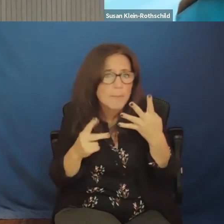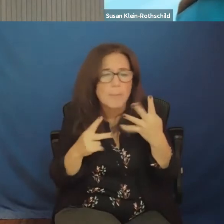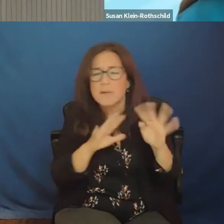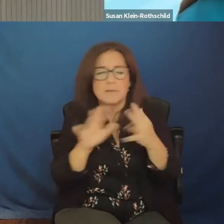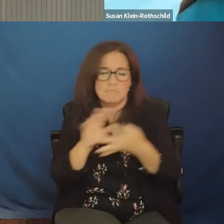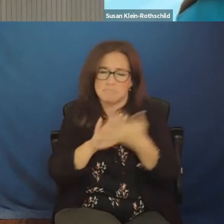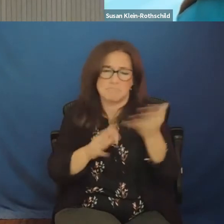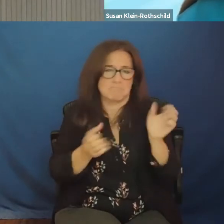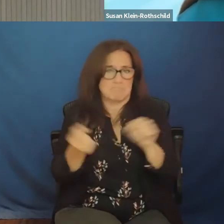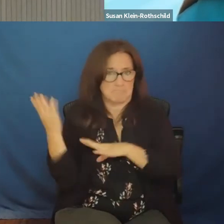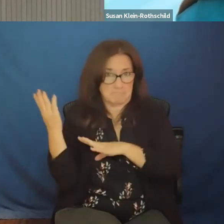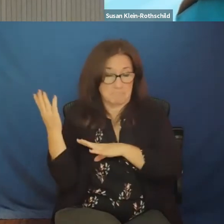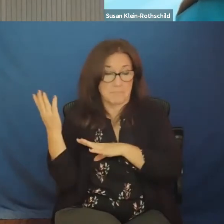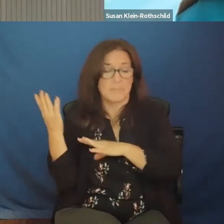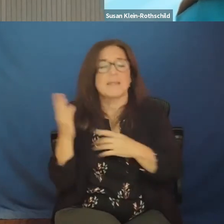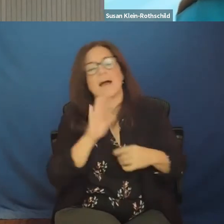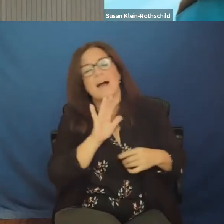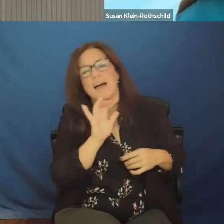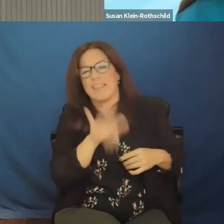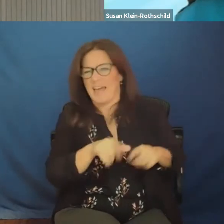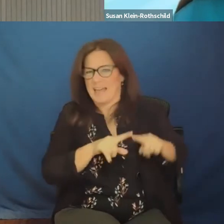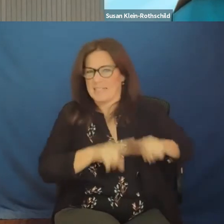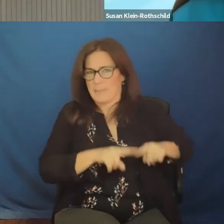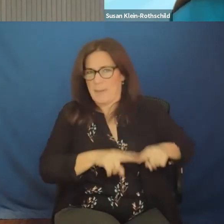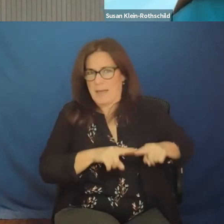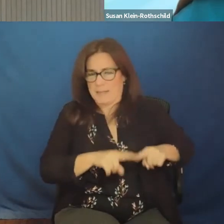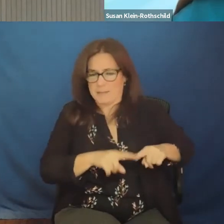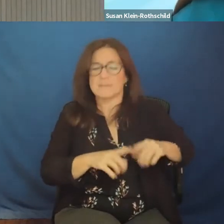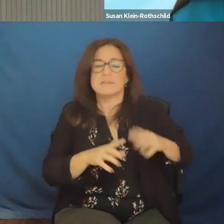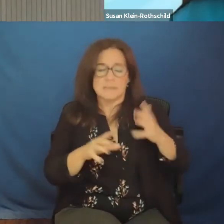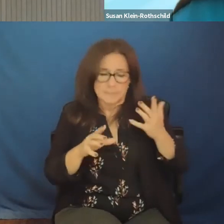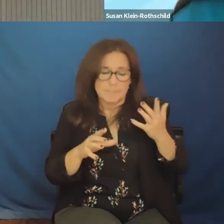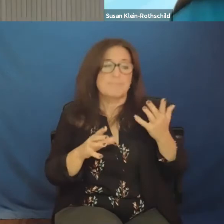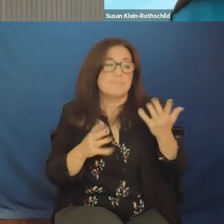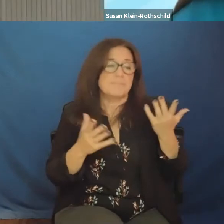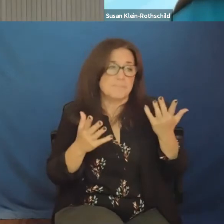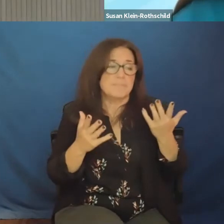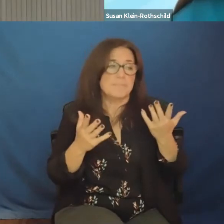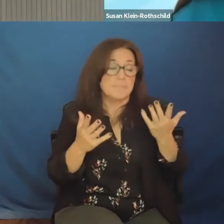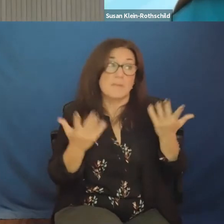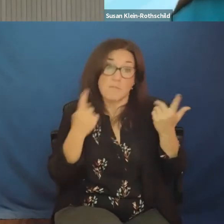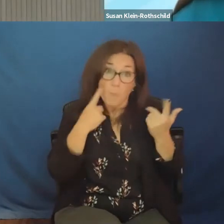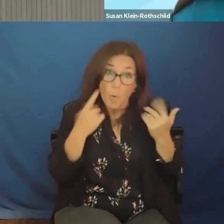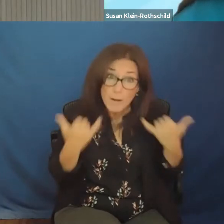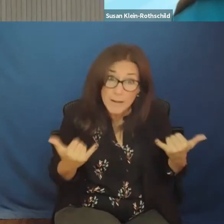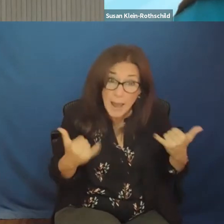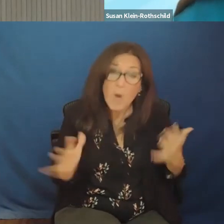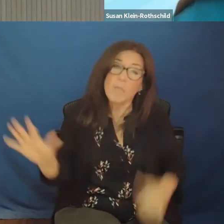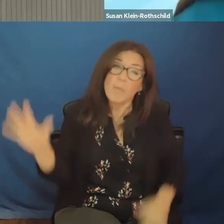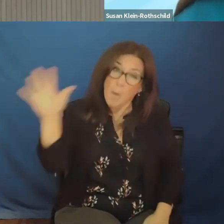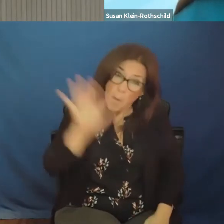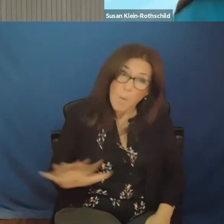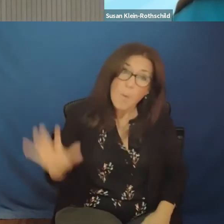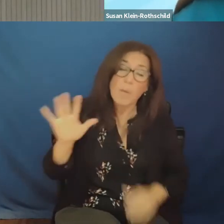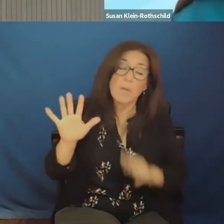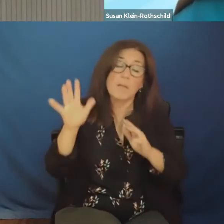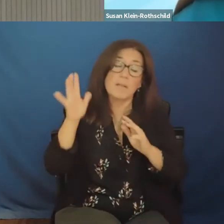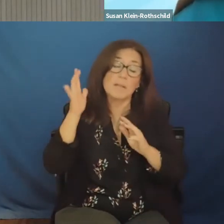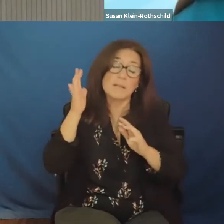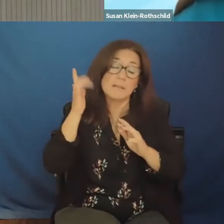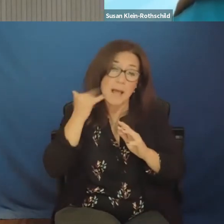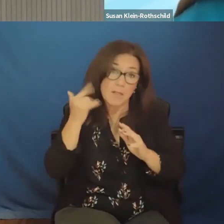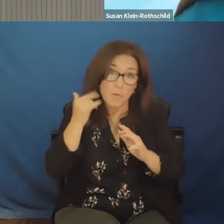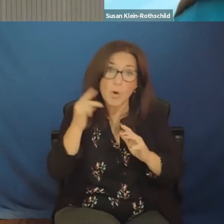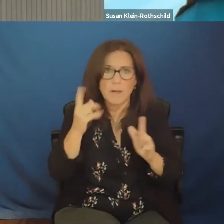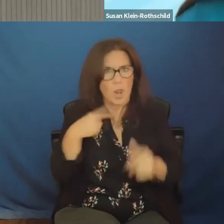in our state and our other indicators. At this point, the entire state is looking very good, as is Santa Barbara County. We